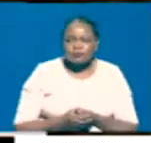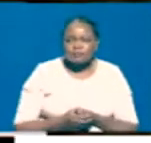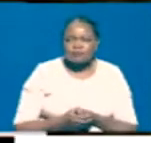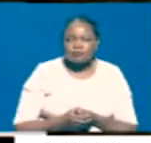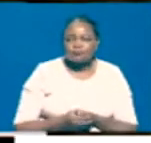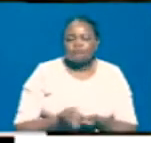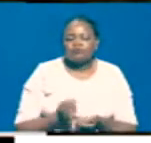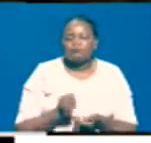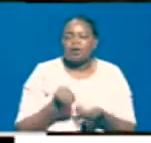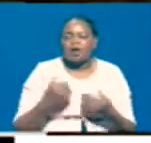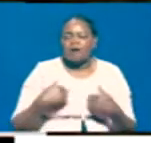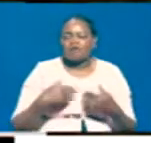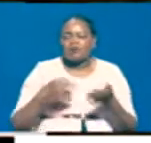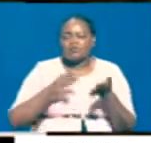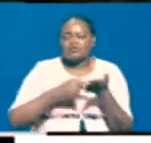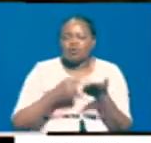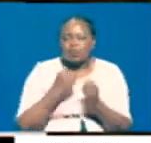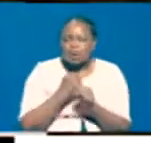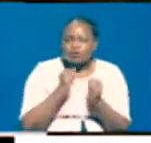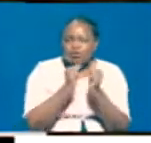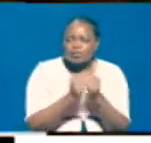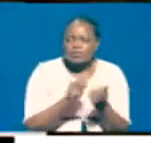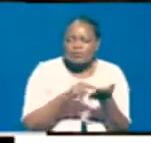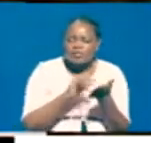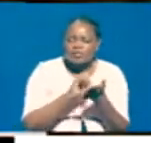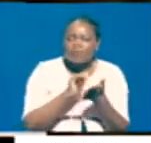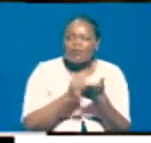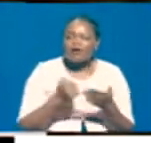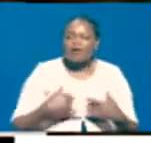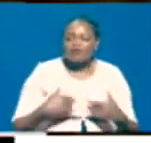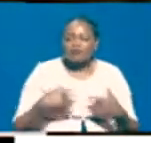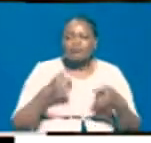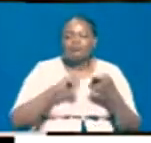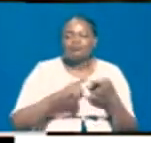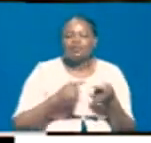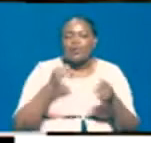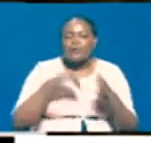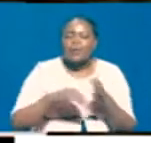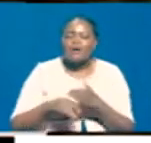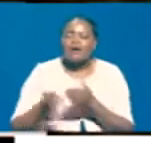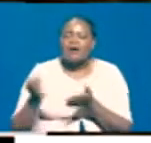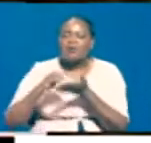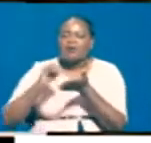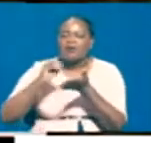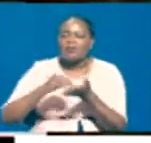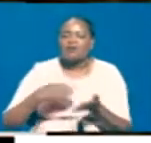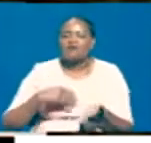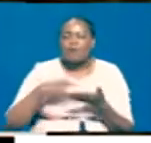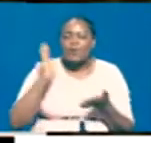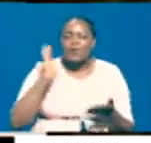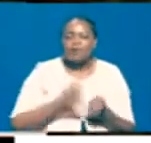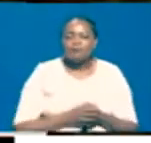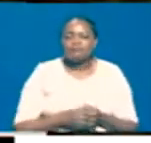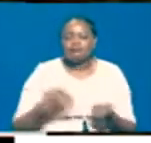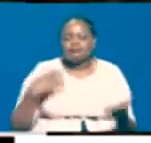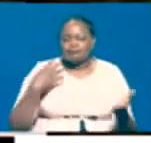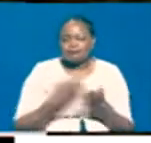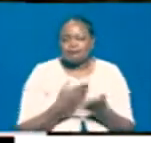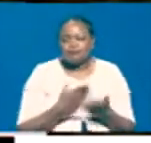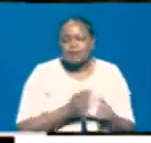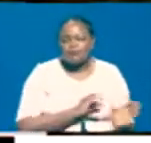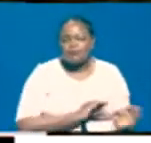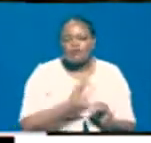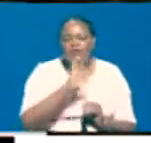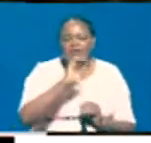resources, working together with the projects that we have, to be able to replant and restock these areas. And so far, we have been able to move from the